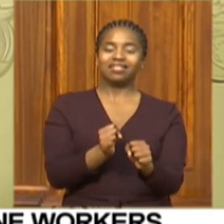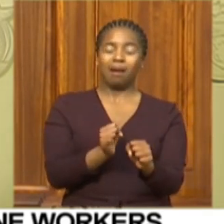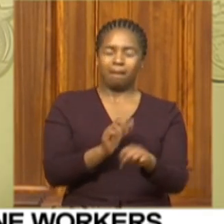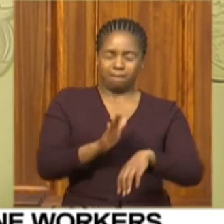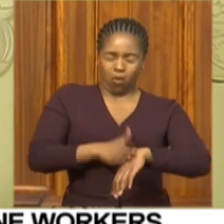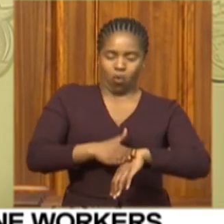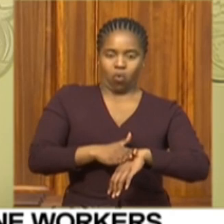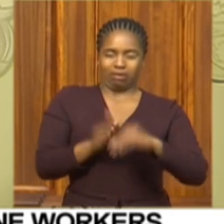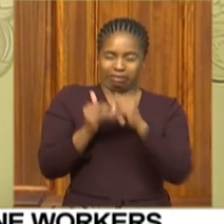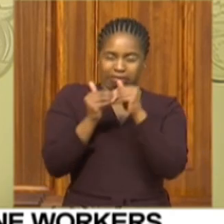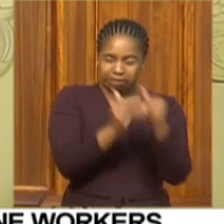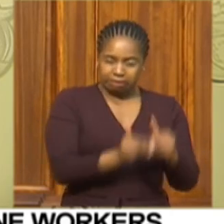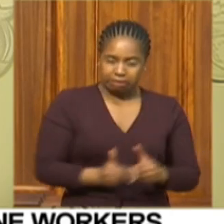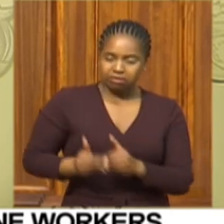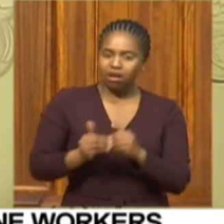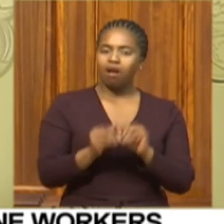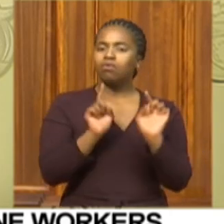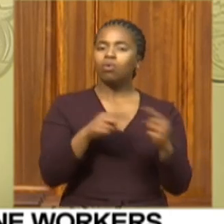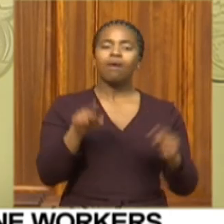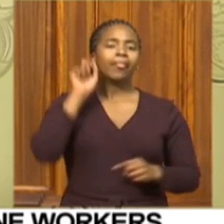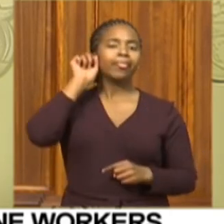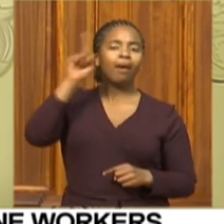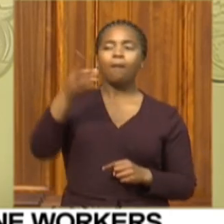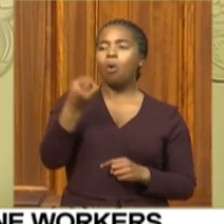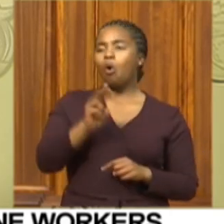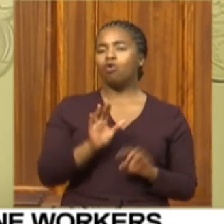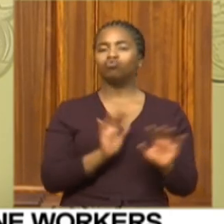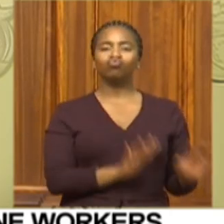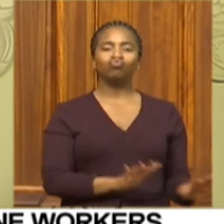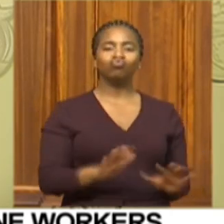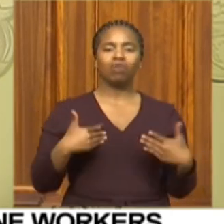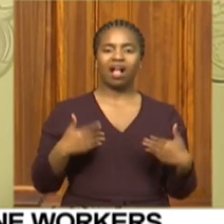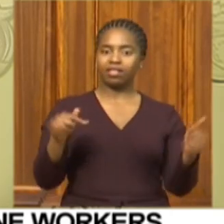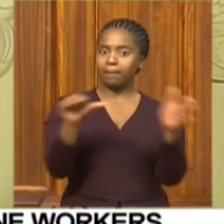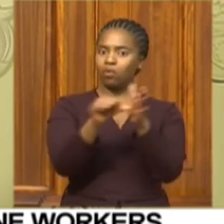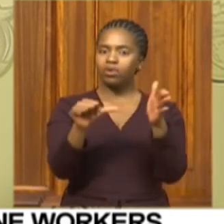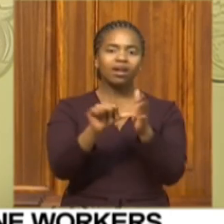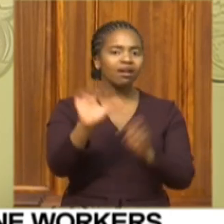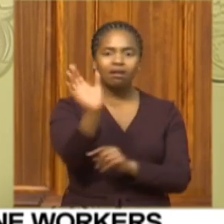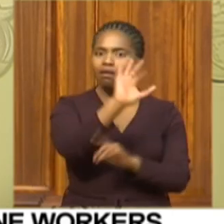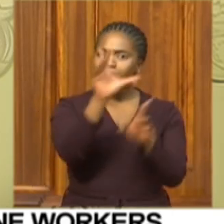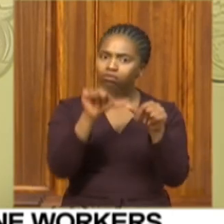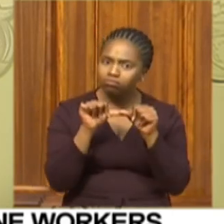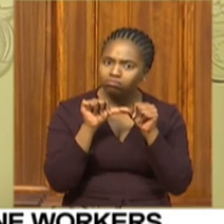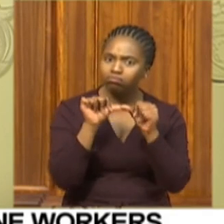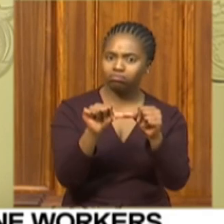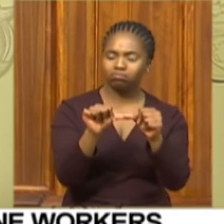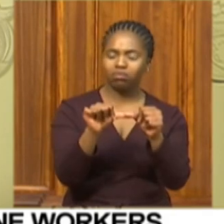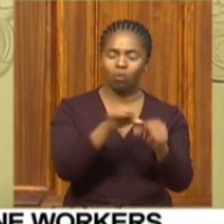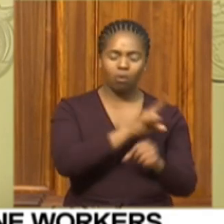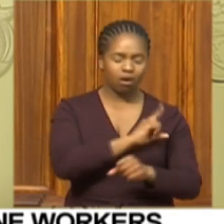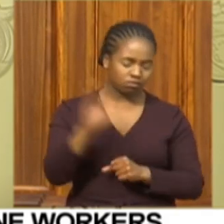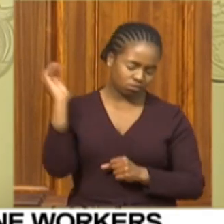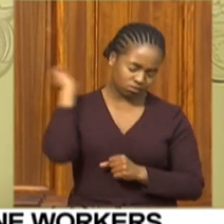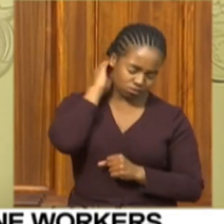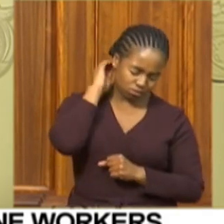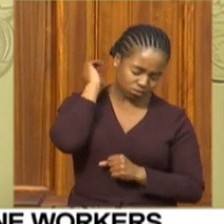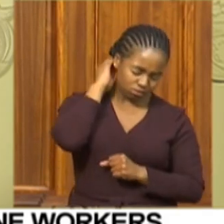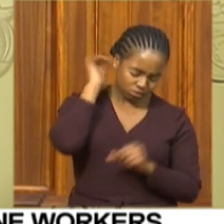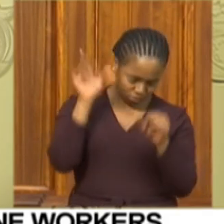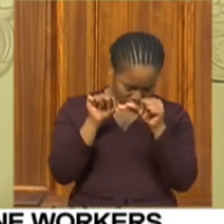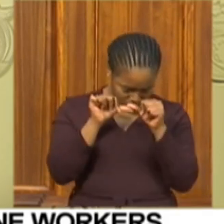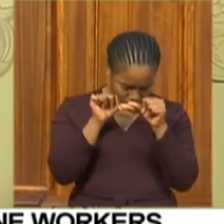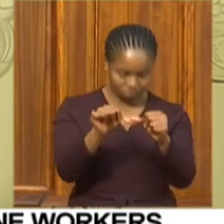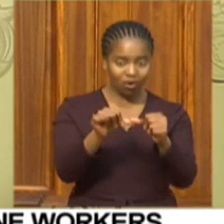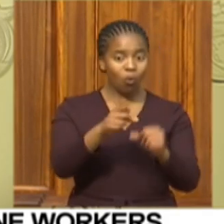therefore cannot become complacent or abandon the health precautions that we know we need to take to